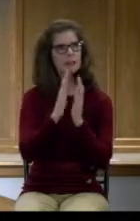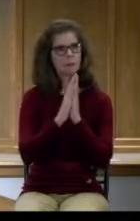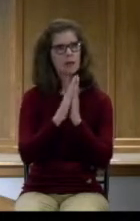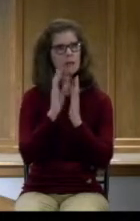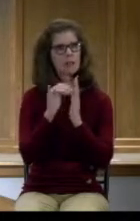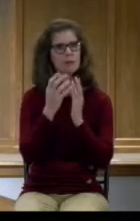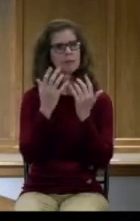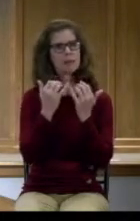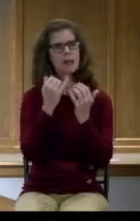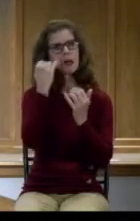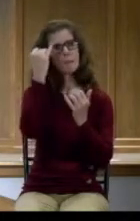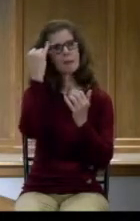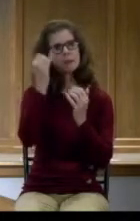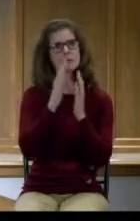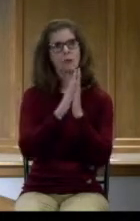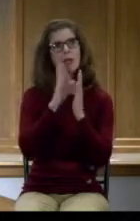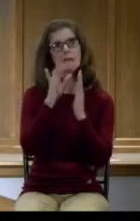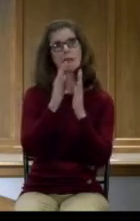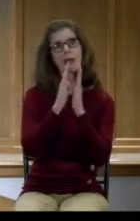imagine praying that prayer